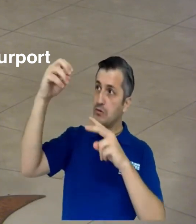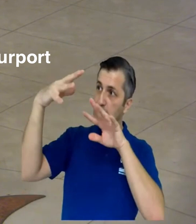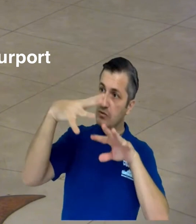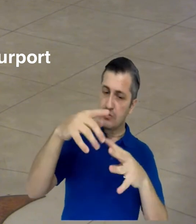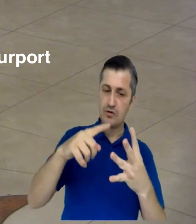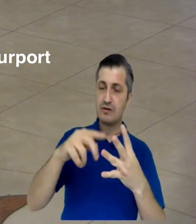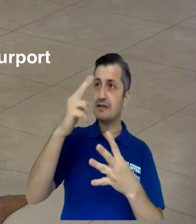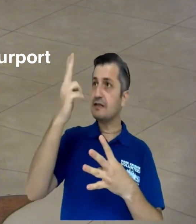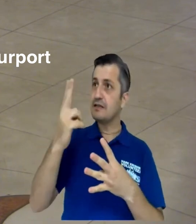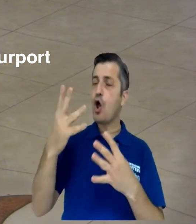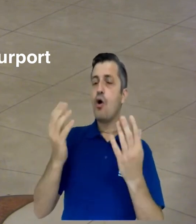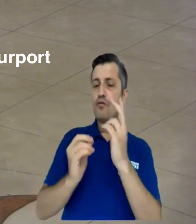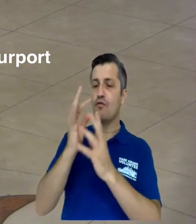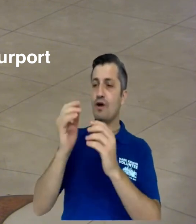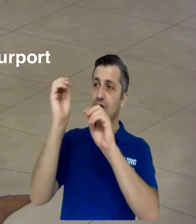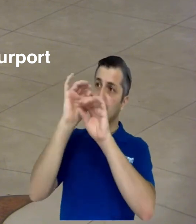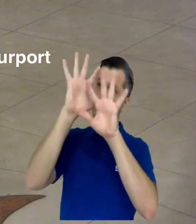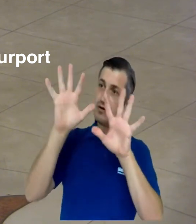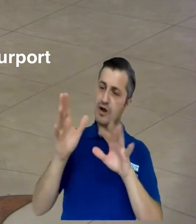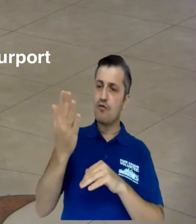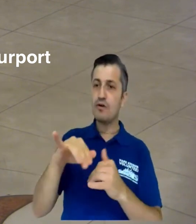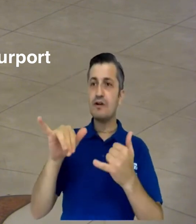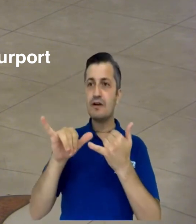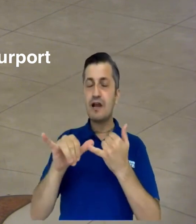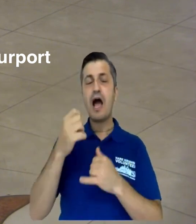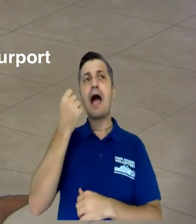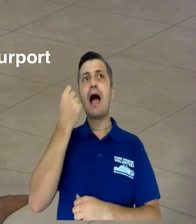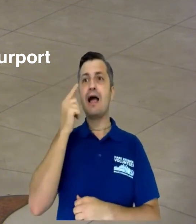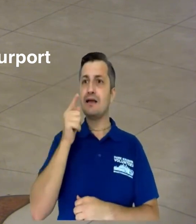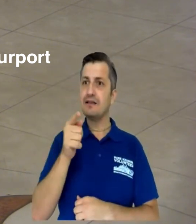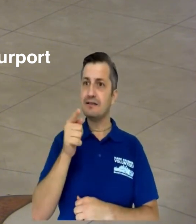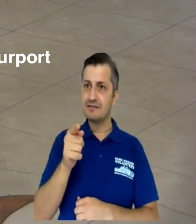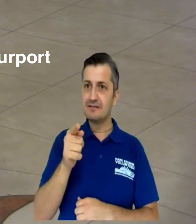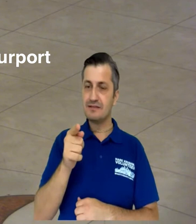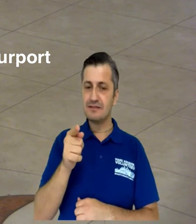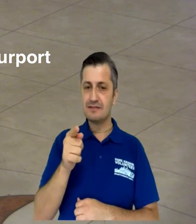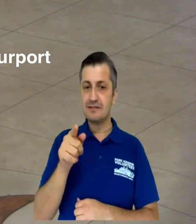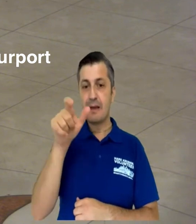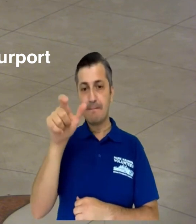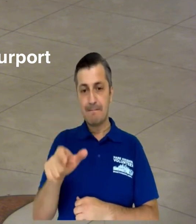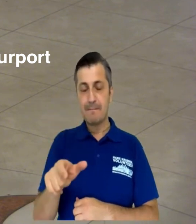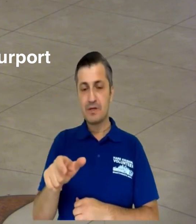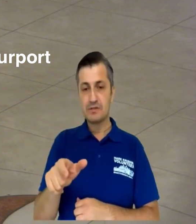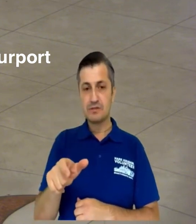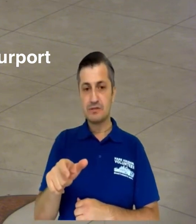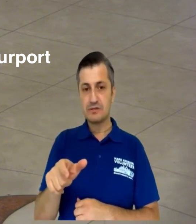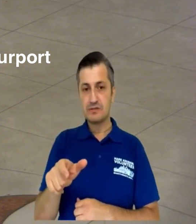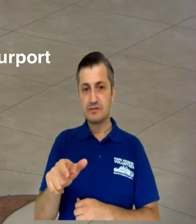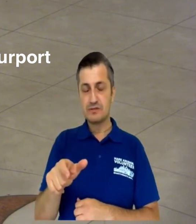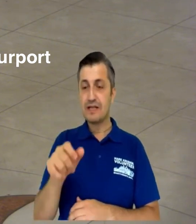or fire are coming from the Supreme Personality of Godhead. In such a conception of life, the beginning of